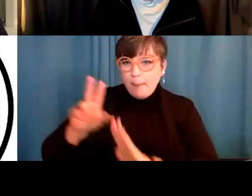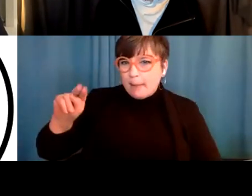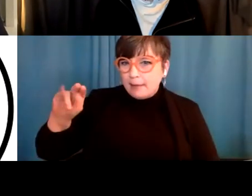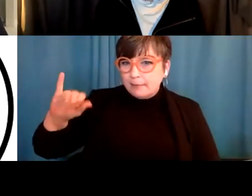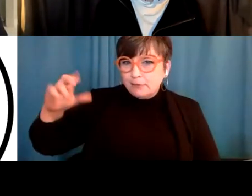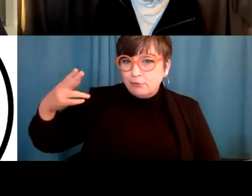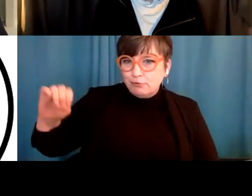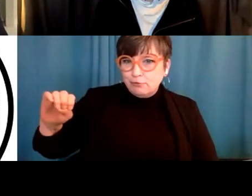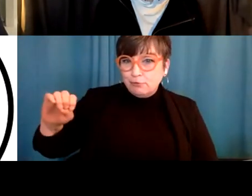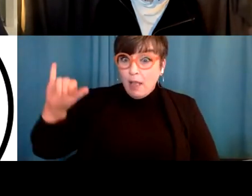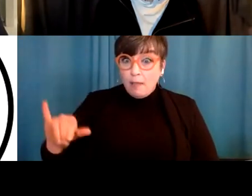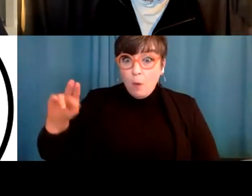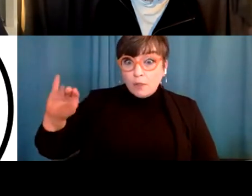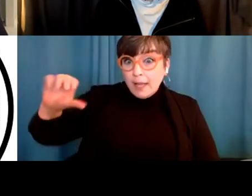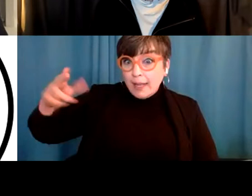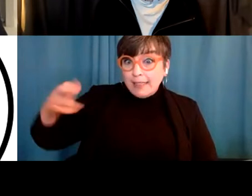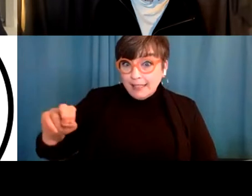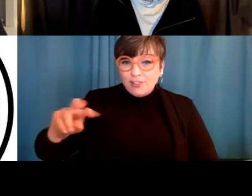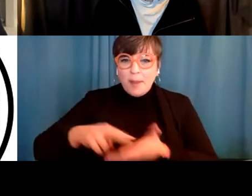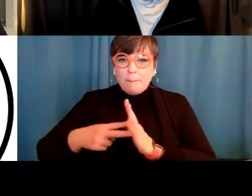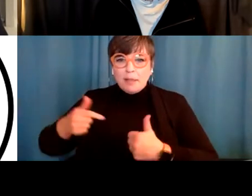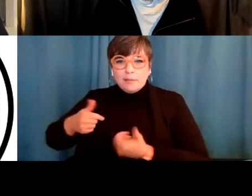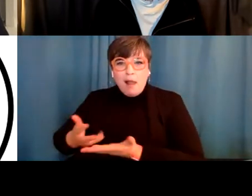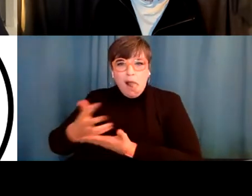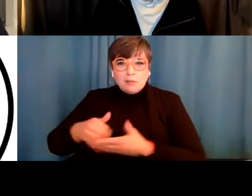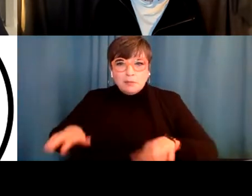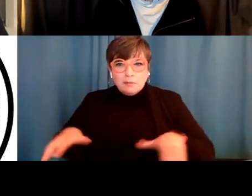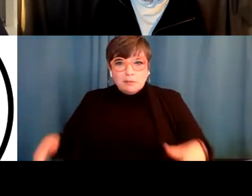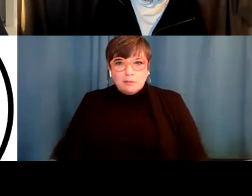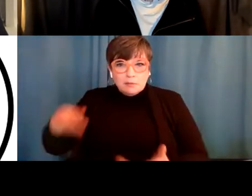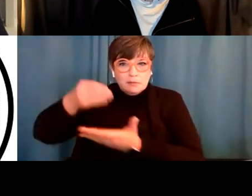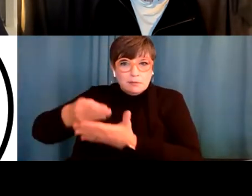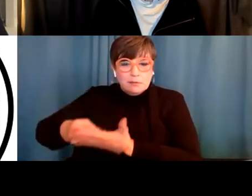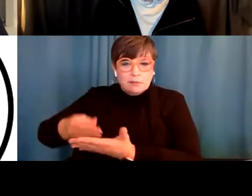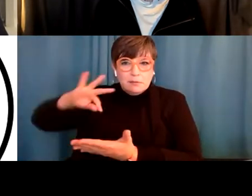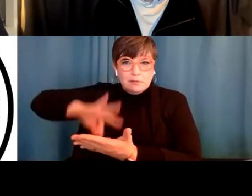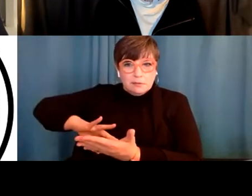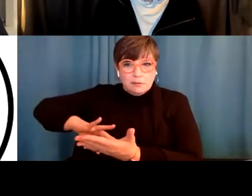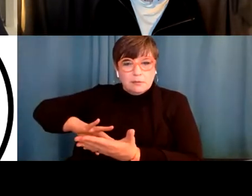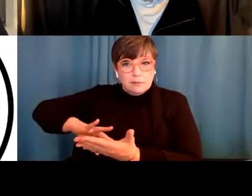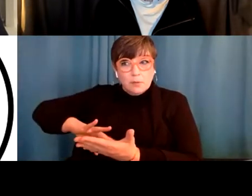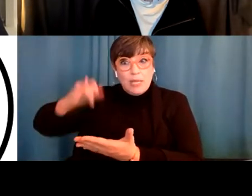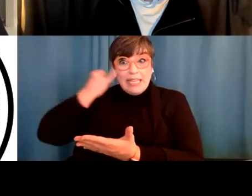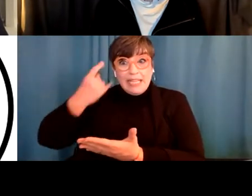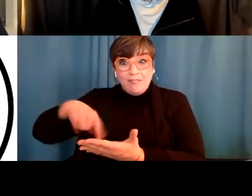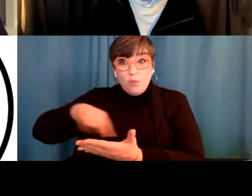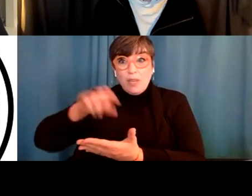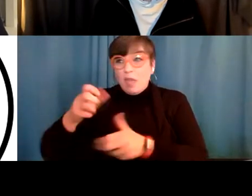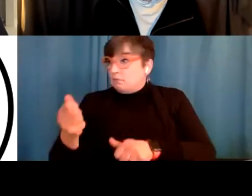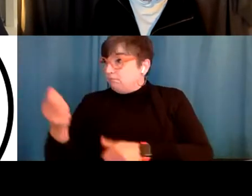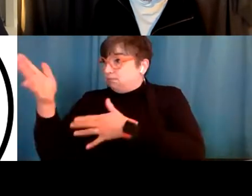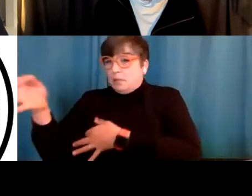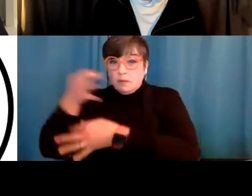get, so that we can try to focus on what unites us, as Joe Biden and many others have said,